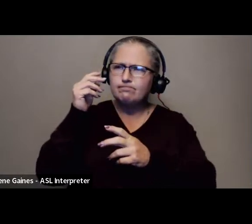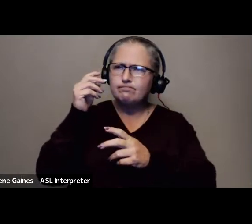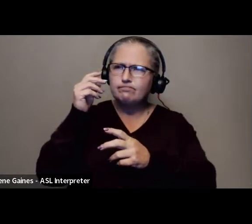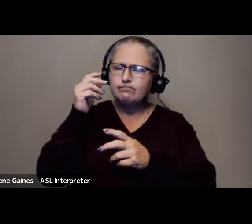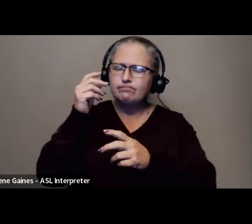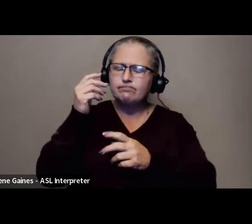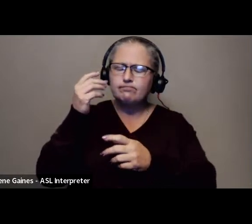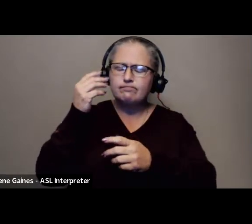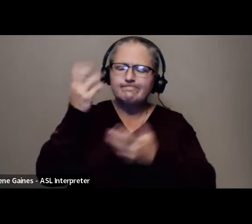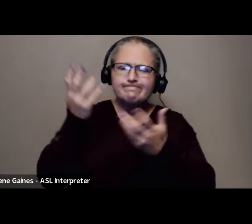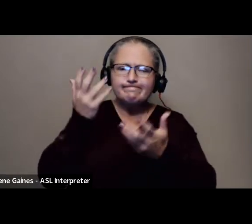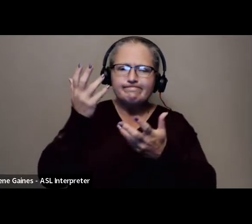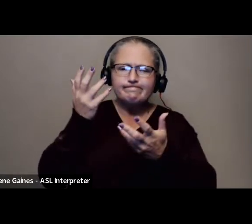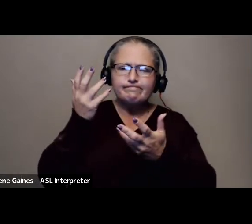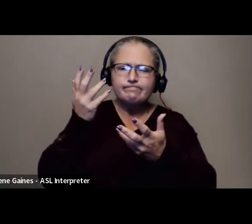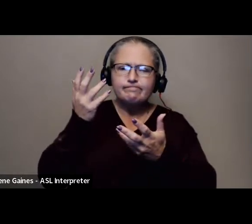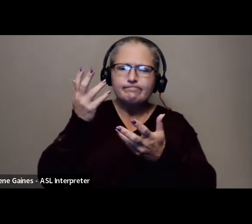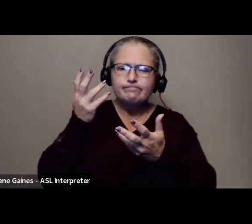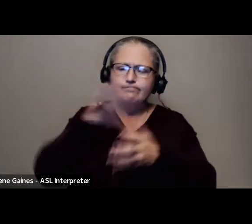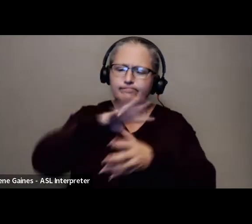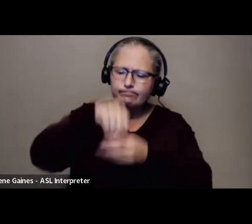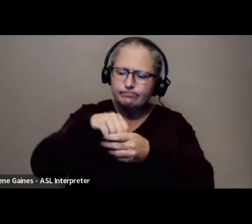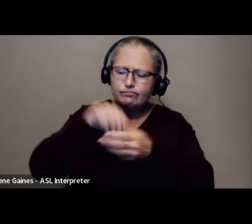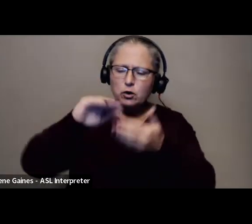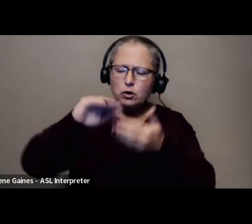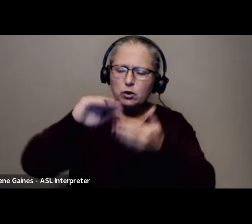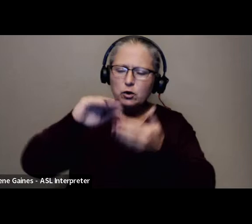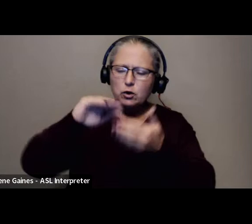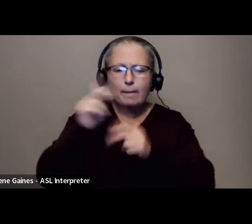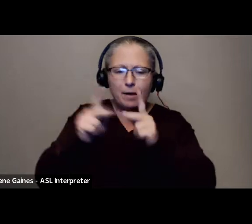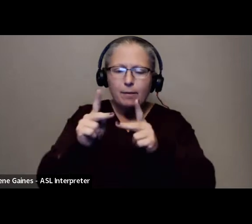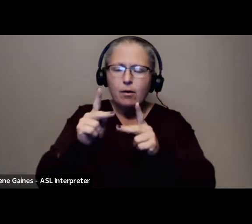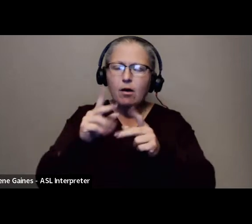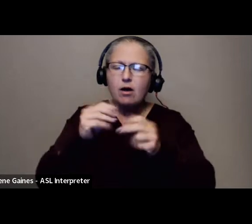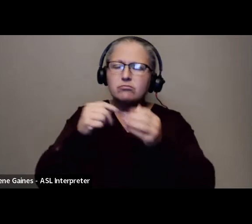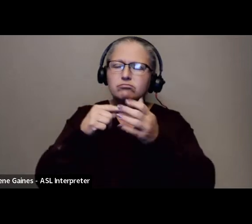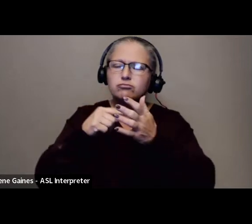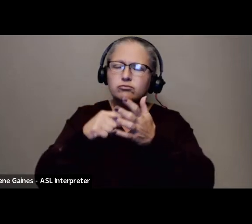to be in community with people and be loving.